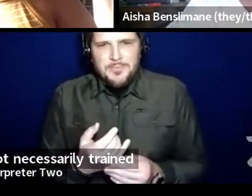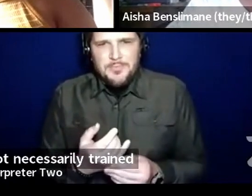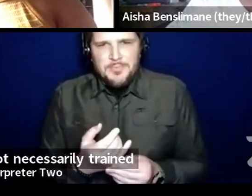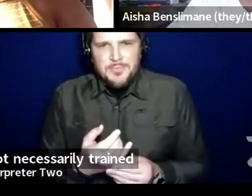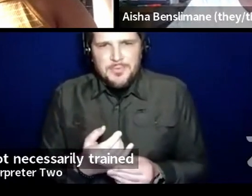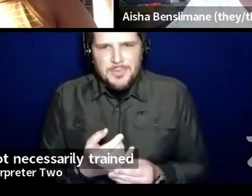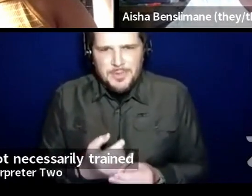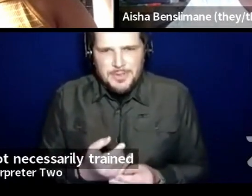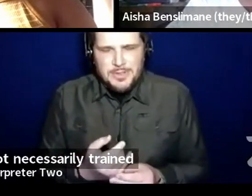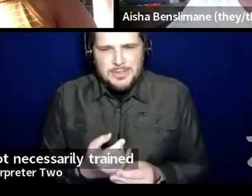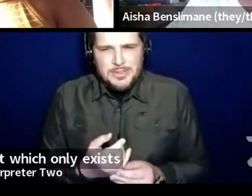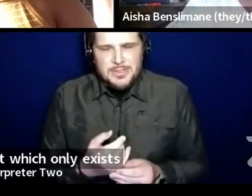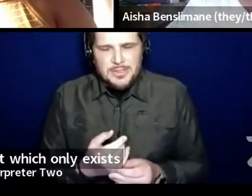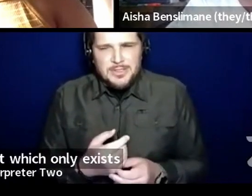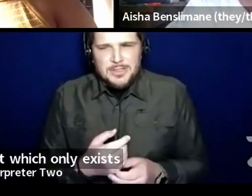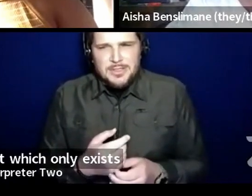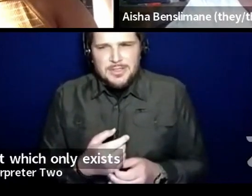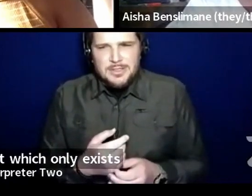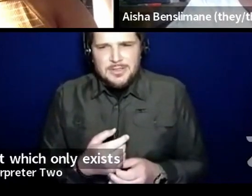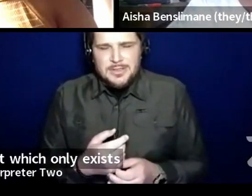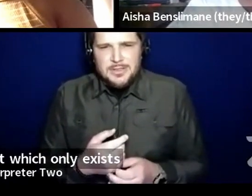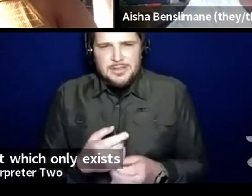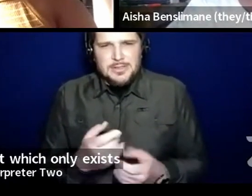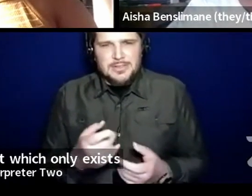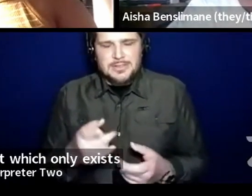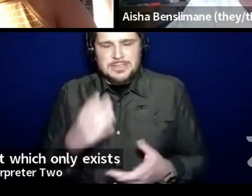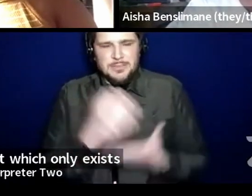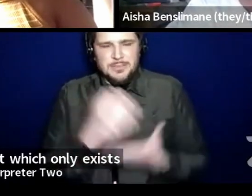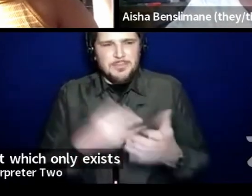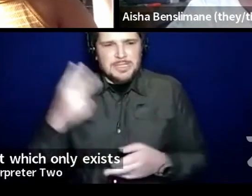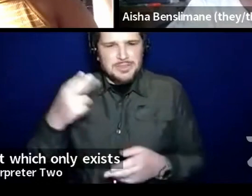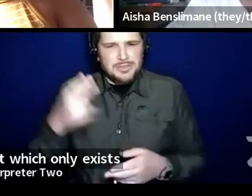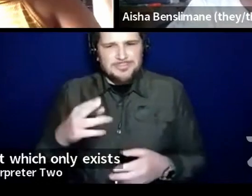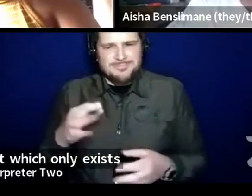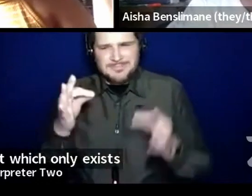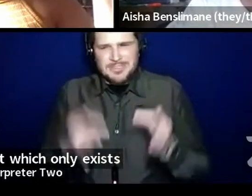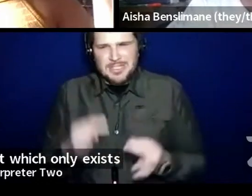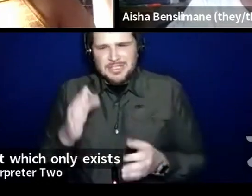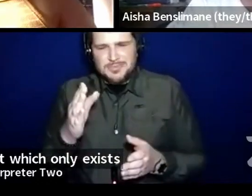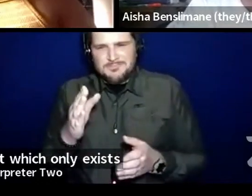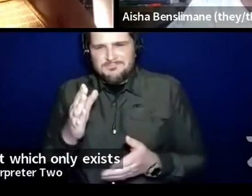segregational histories that decide certain bodies are unfit for work,